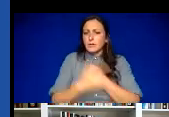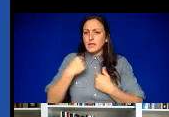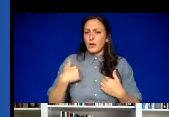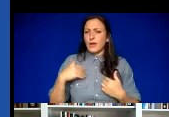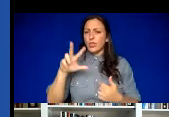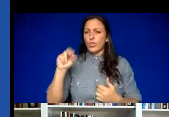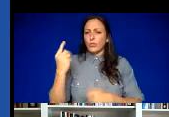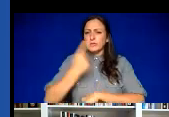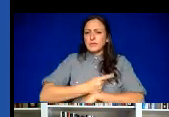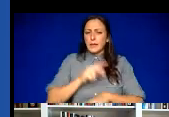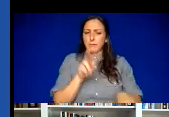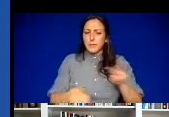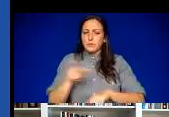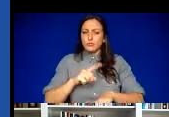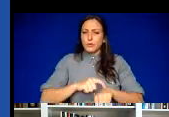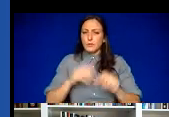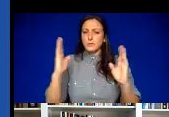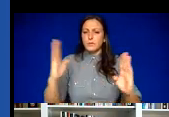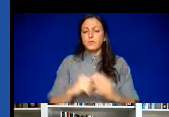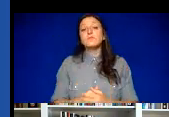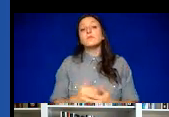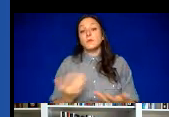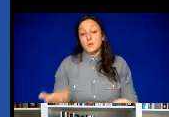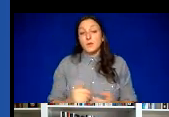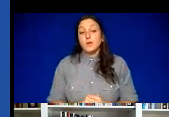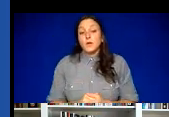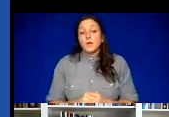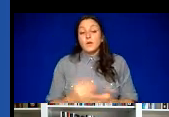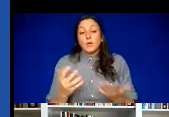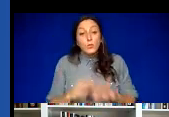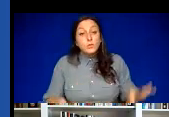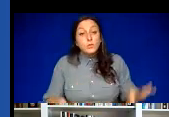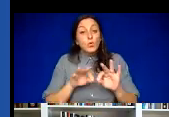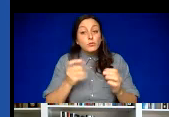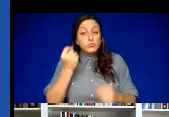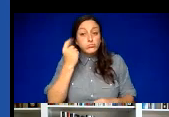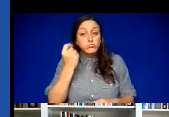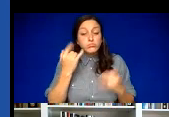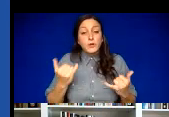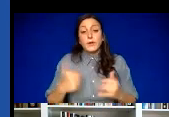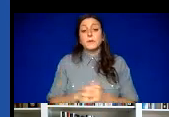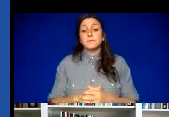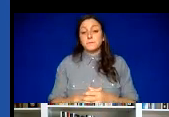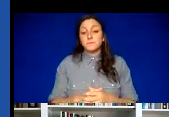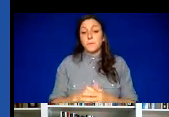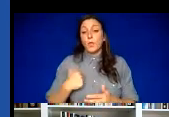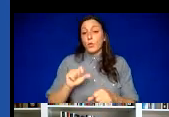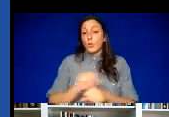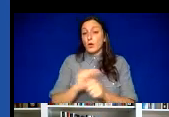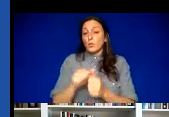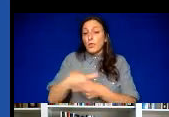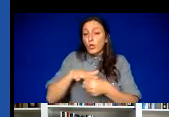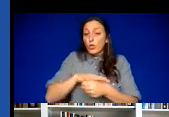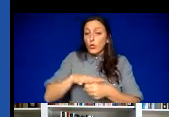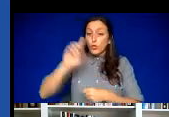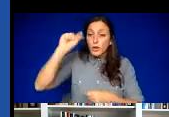Well, I think it's important to recognize here that what we're doing is working with our local governments, our